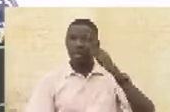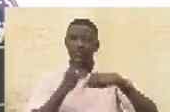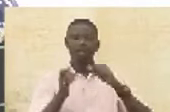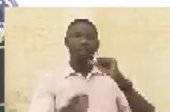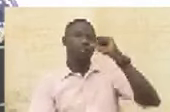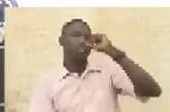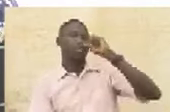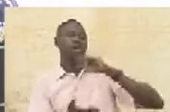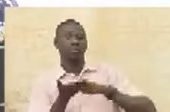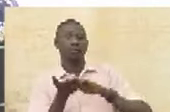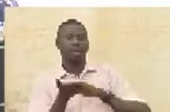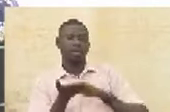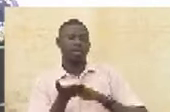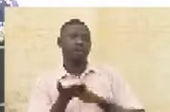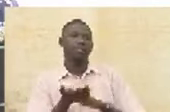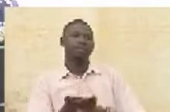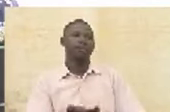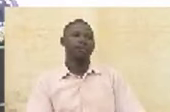Can